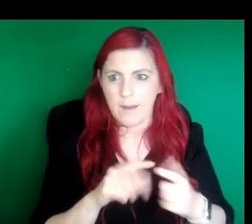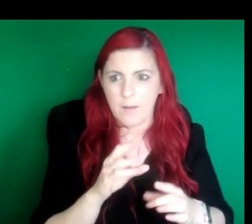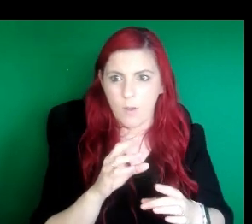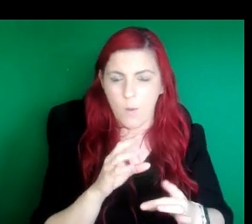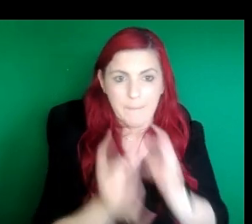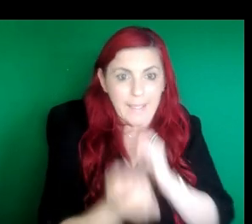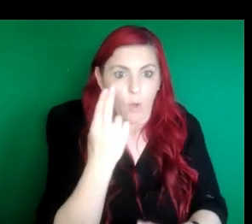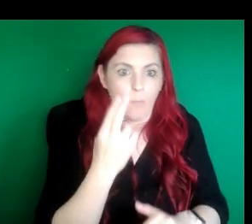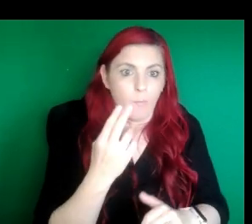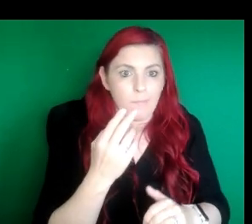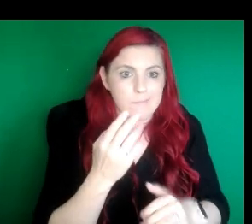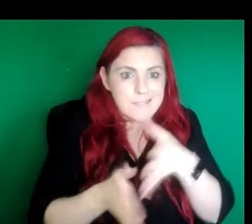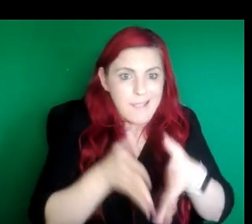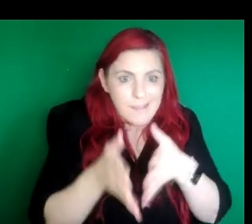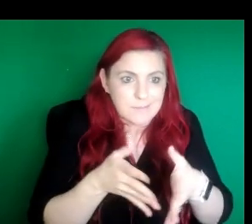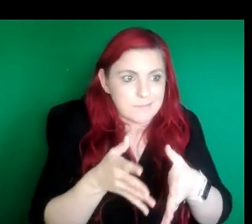make up terminology on the spot.